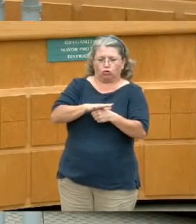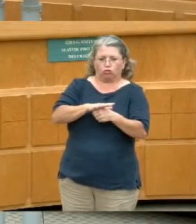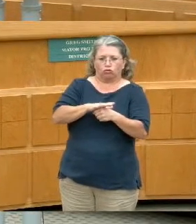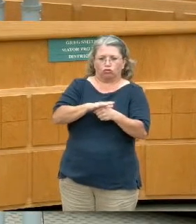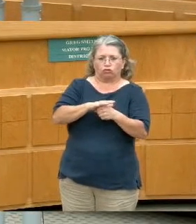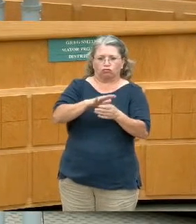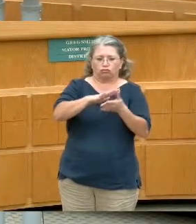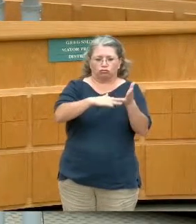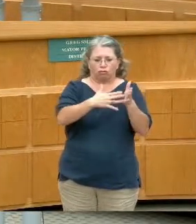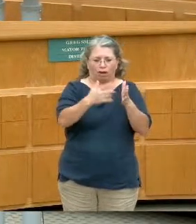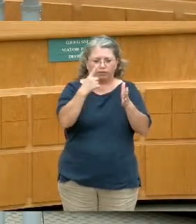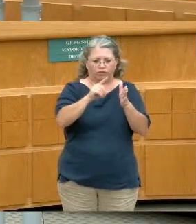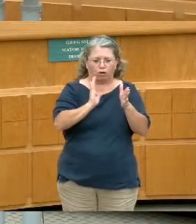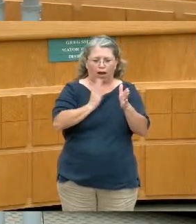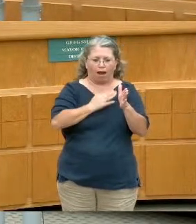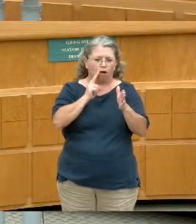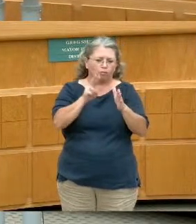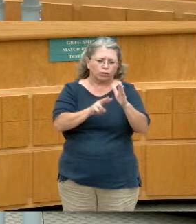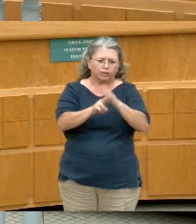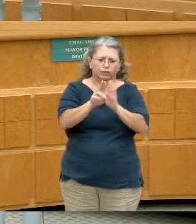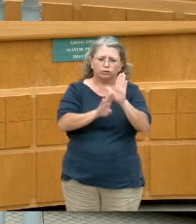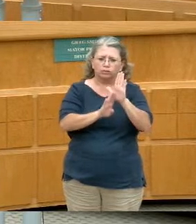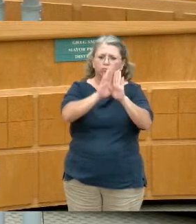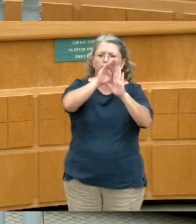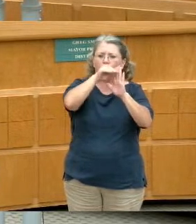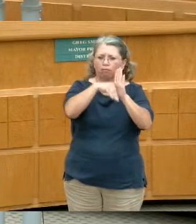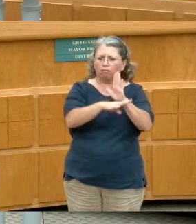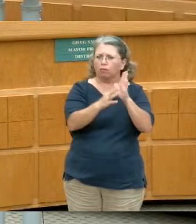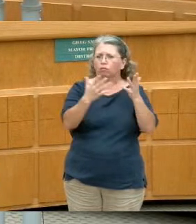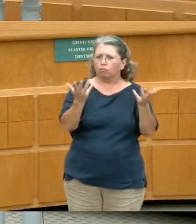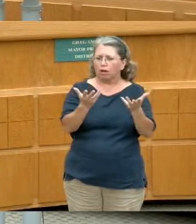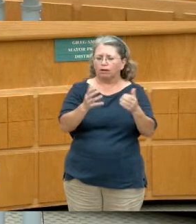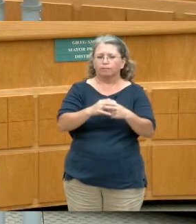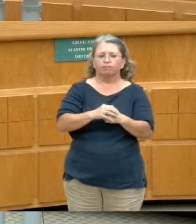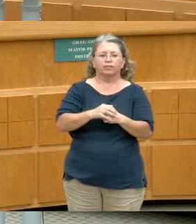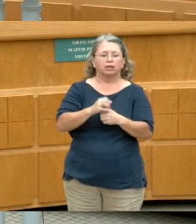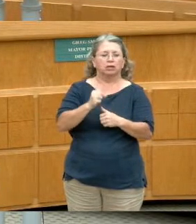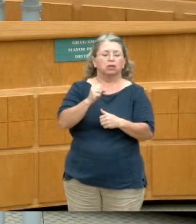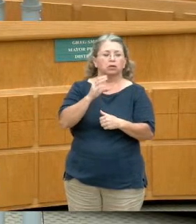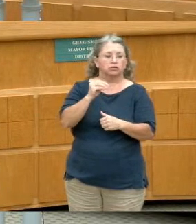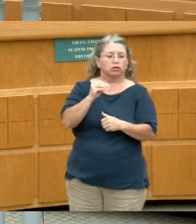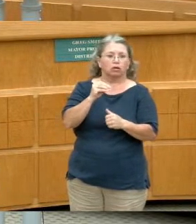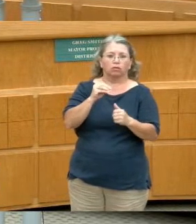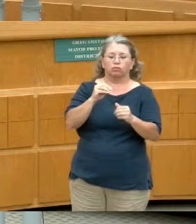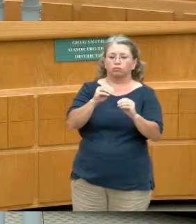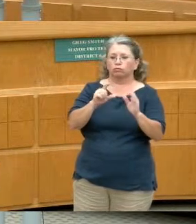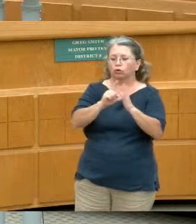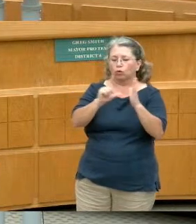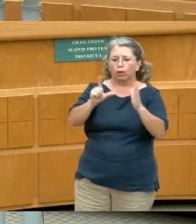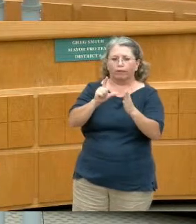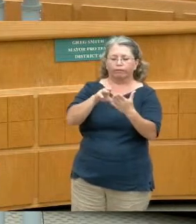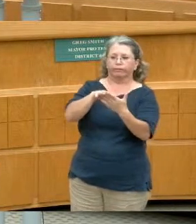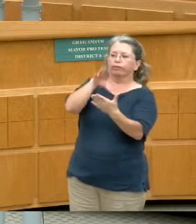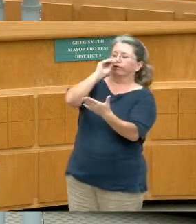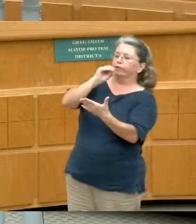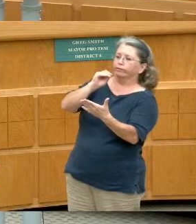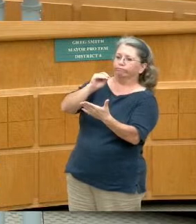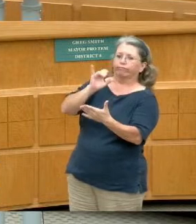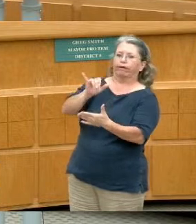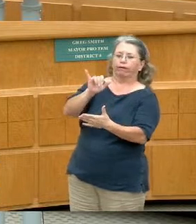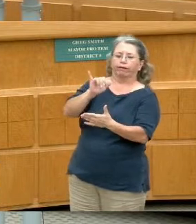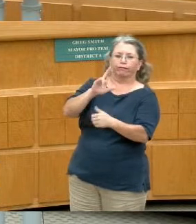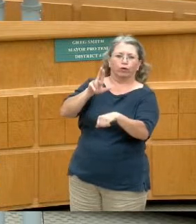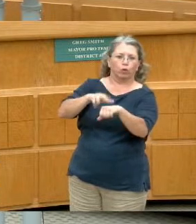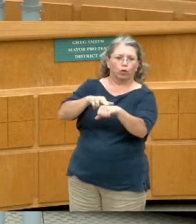come back down. And we didn't take us long to figure out that the best people to ask is Texas A&M Corpus